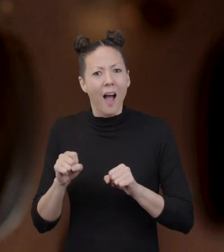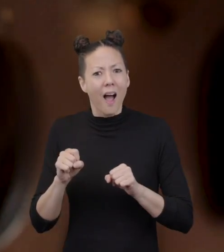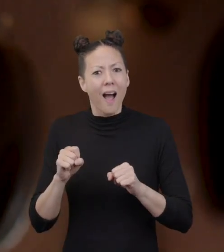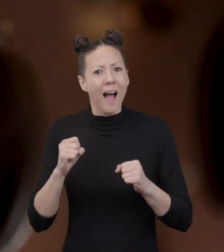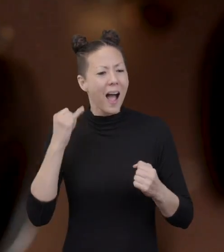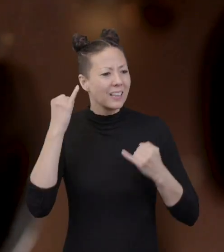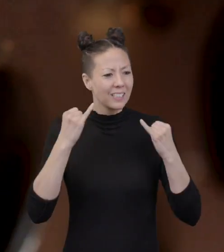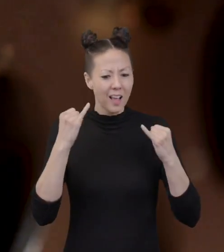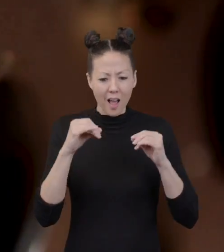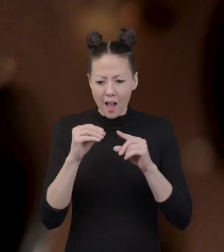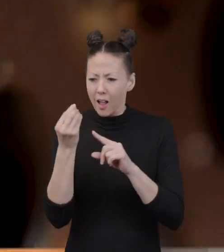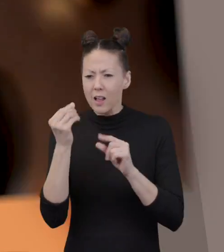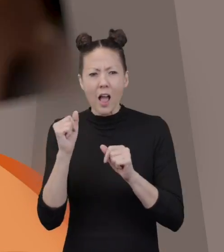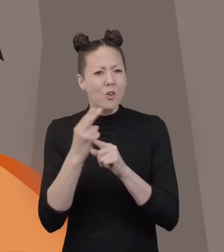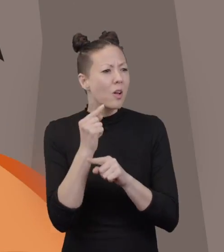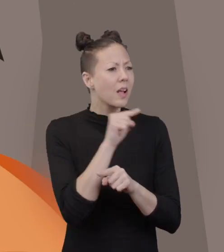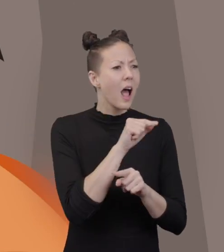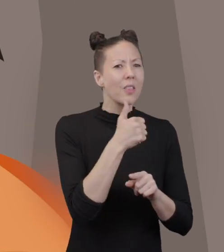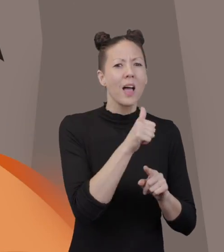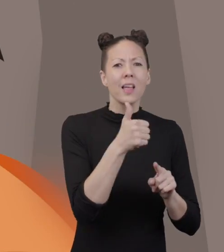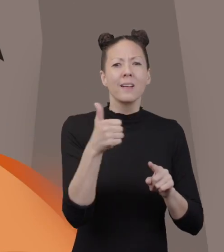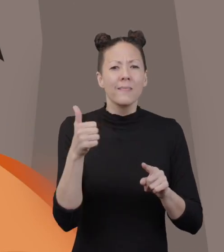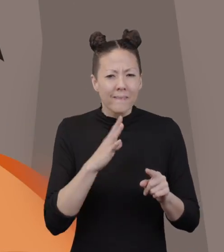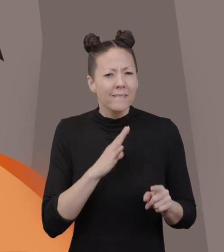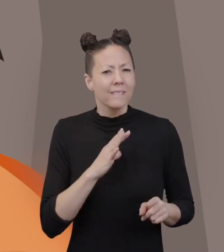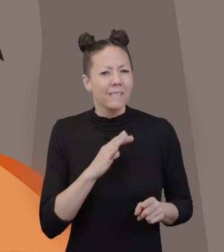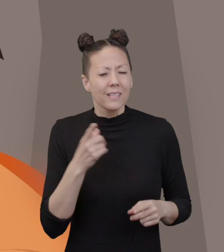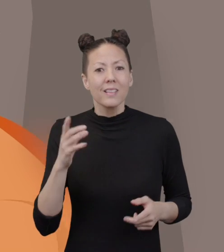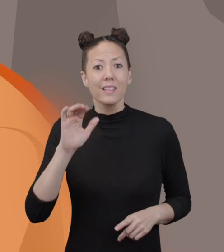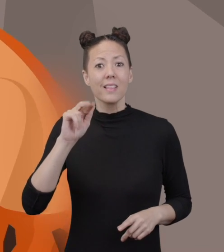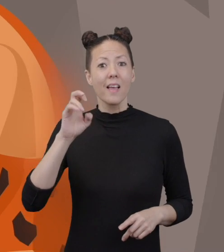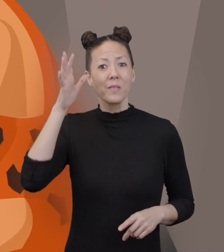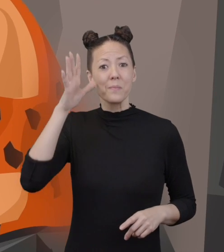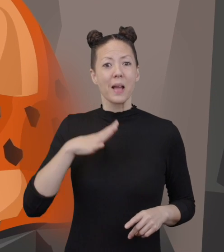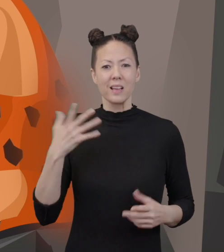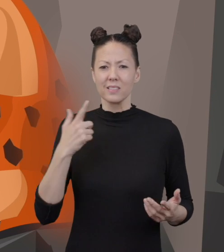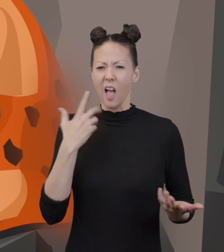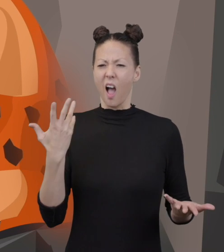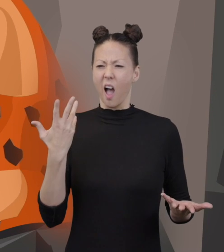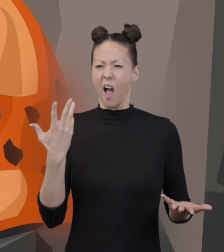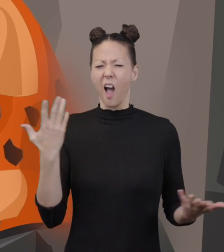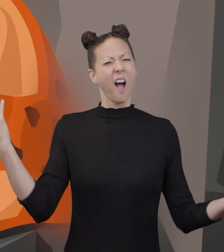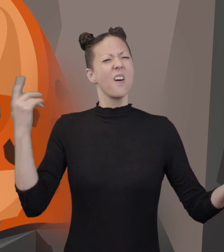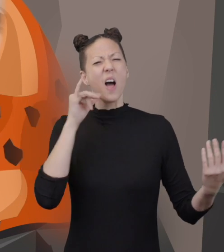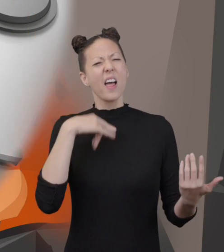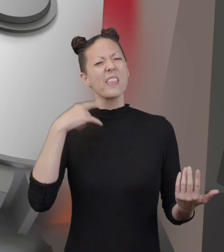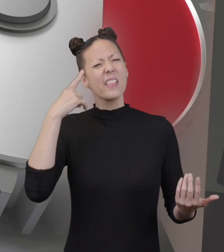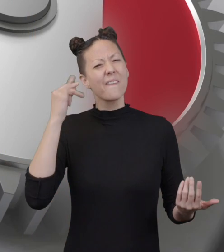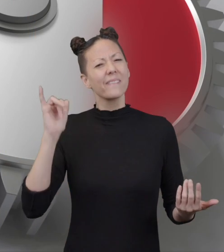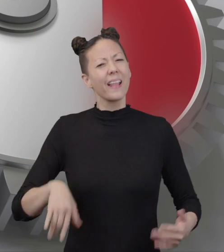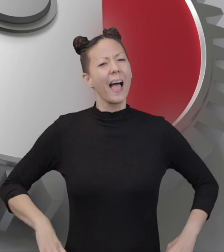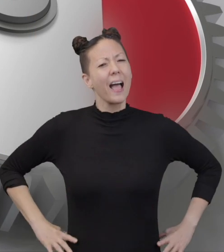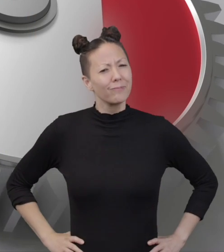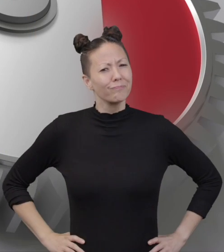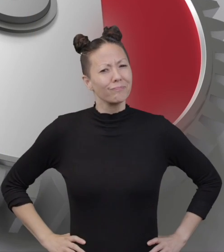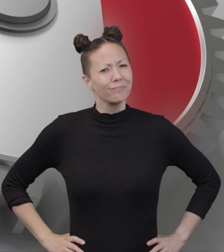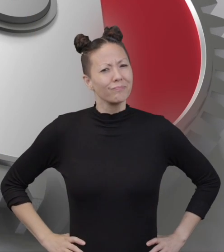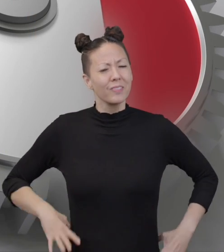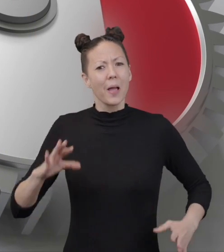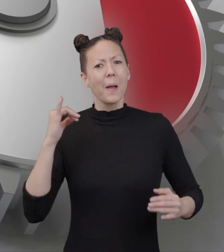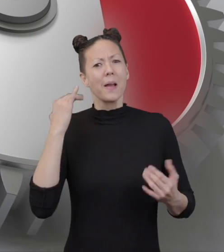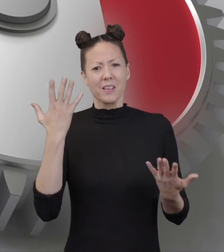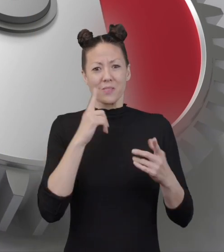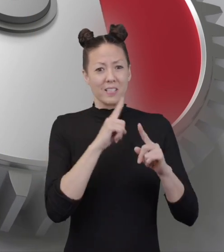behind interchangeable parts. A caveman might say, "Why didn't I think of that?" The use of